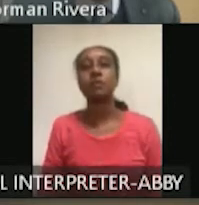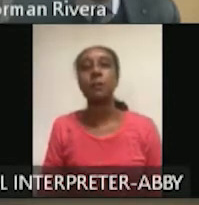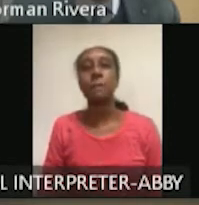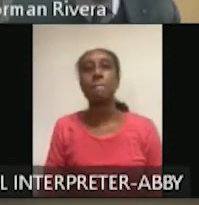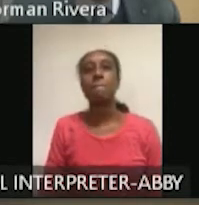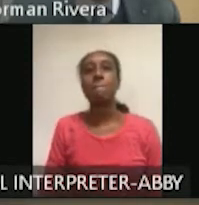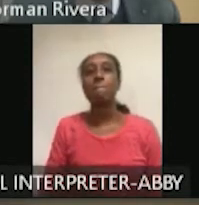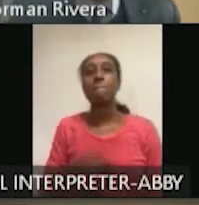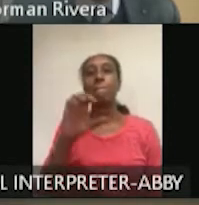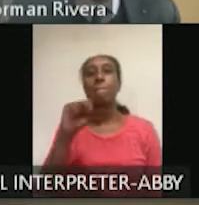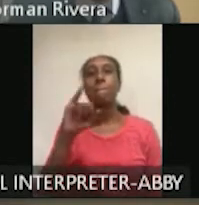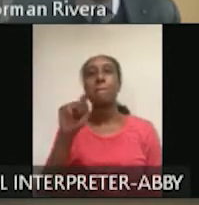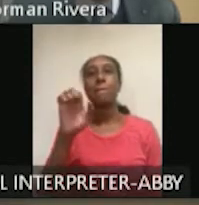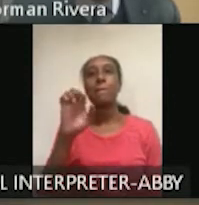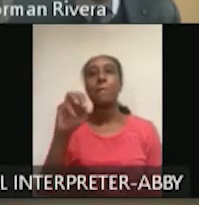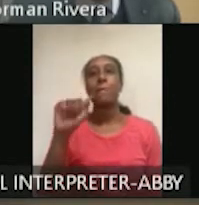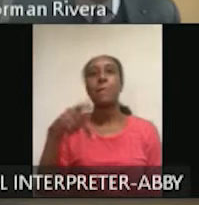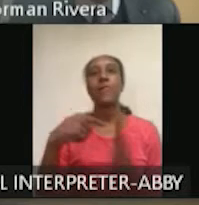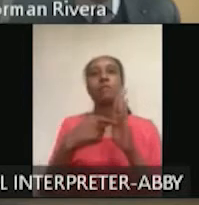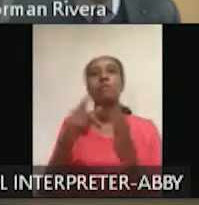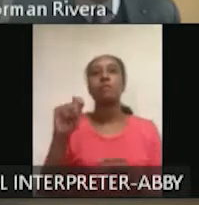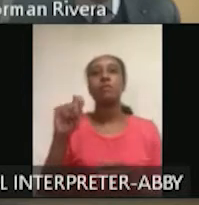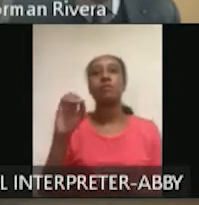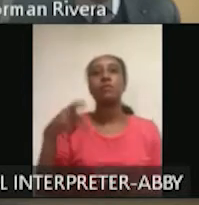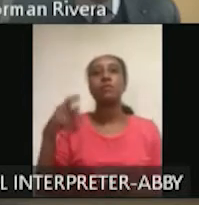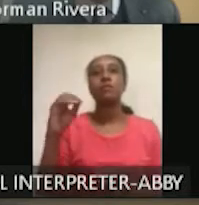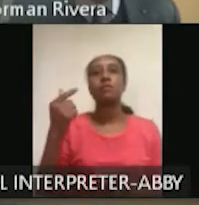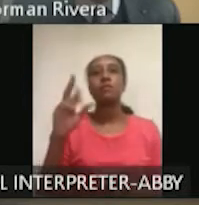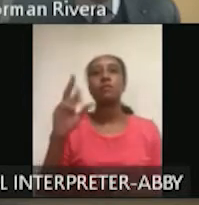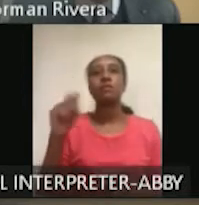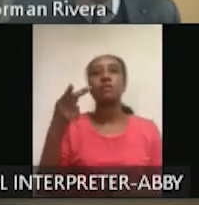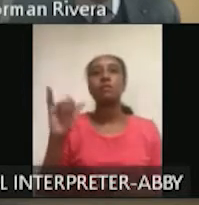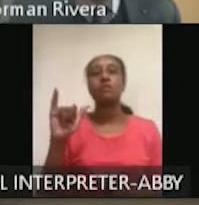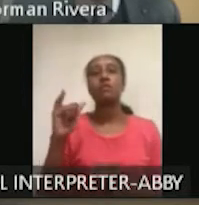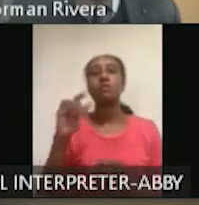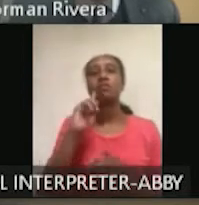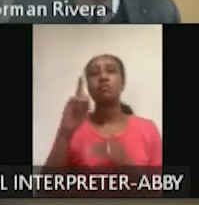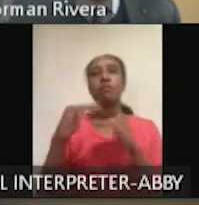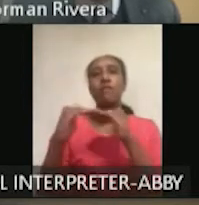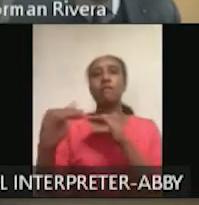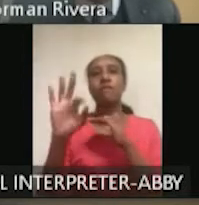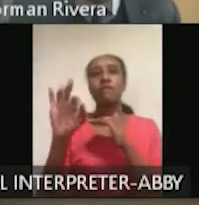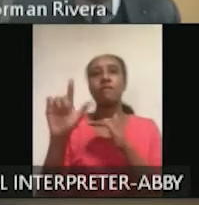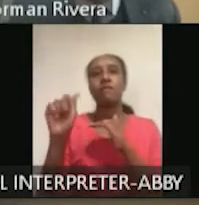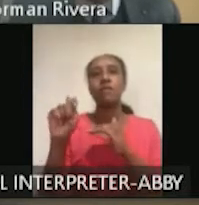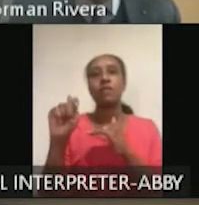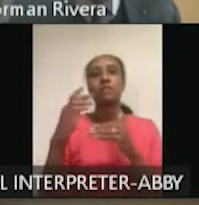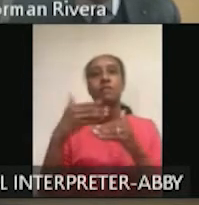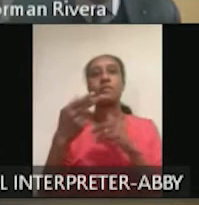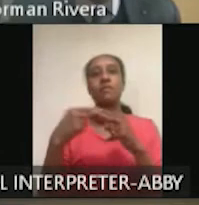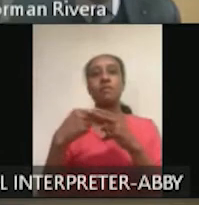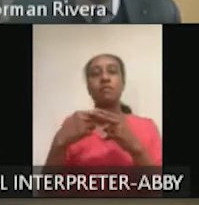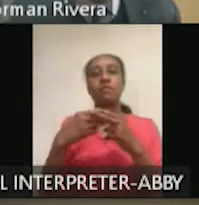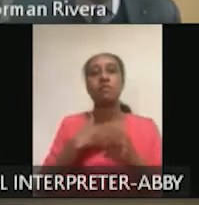The site map shows the topography on the site, which is essentially flat. Next slide, please.